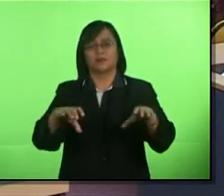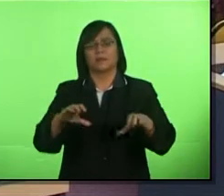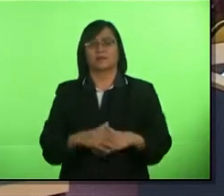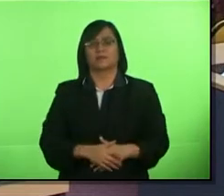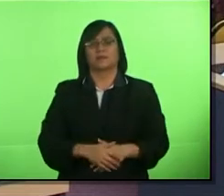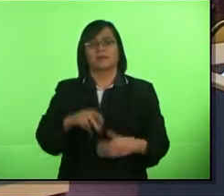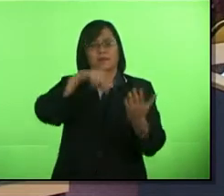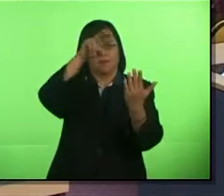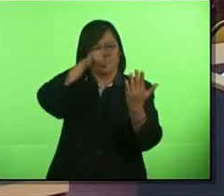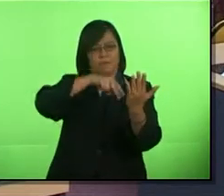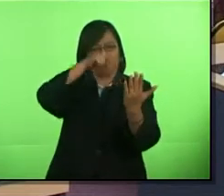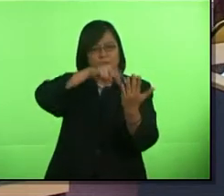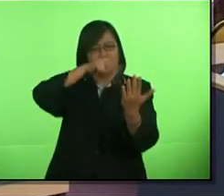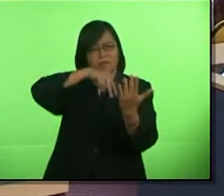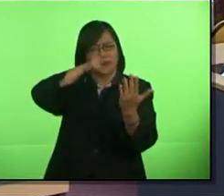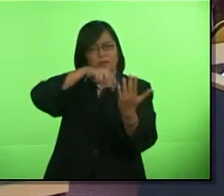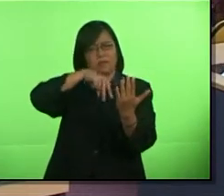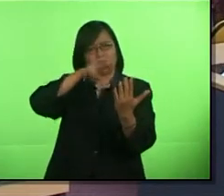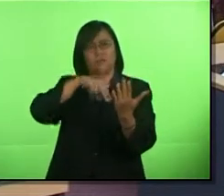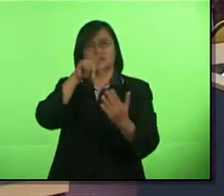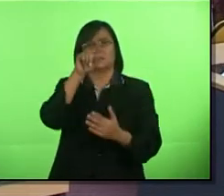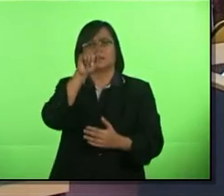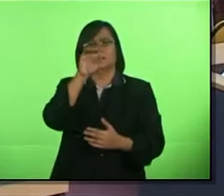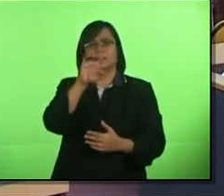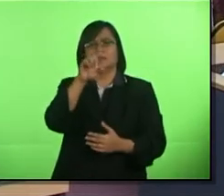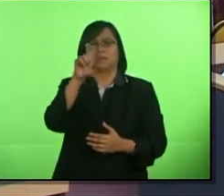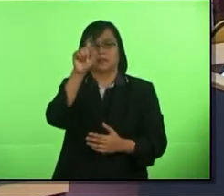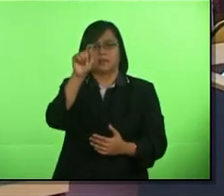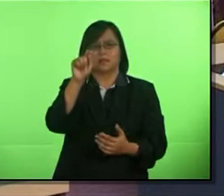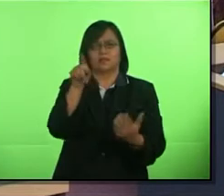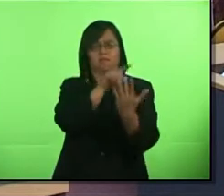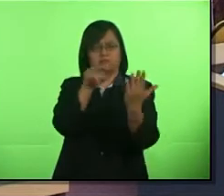We read the text in a zigzag.